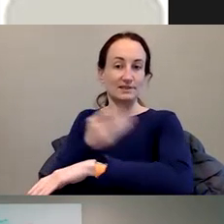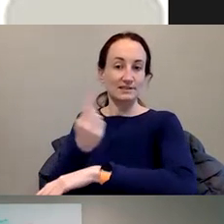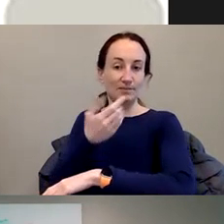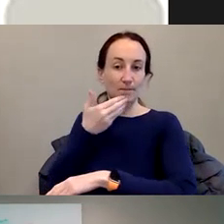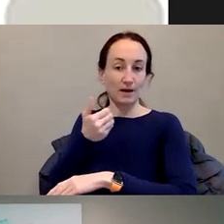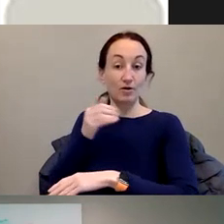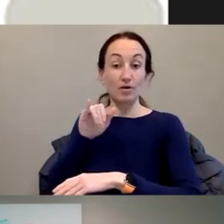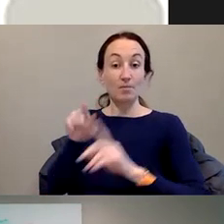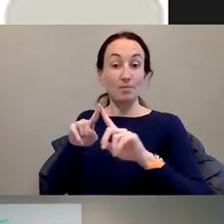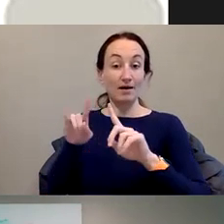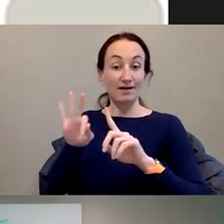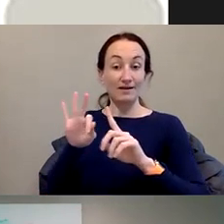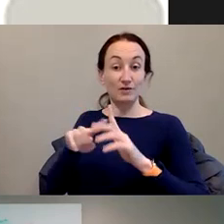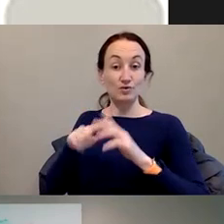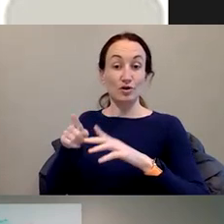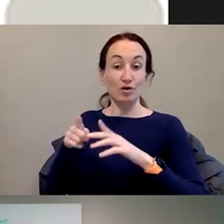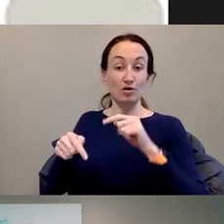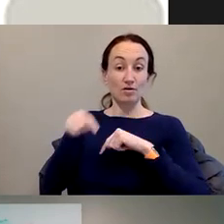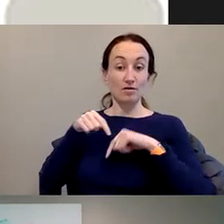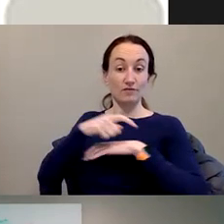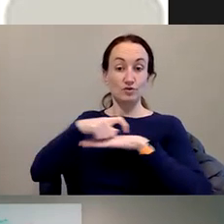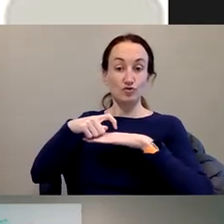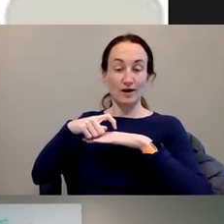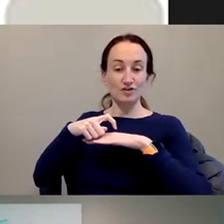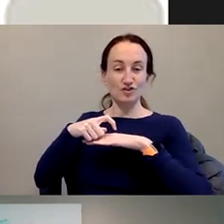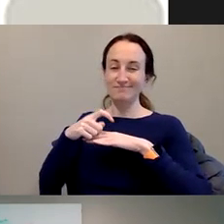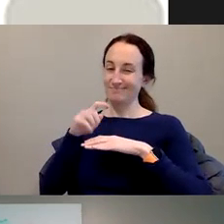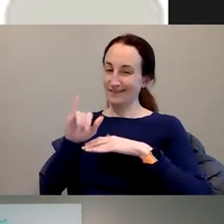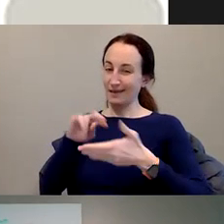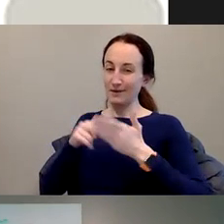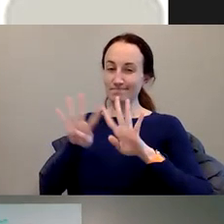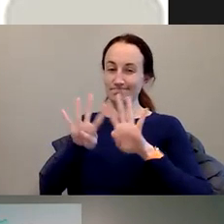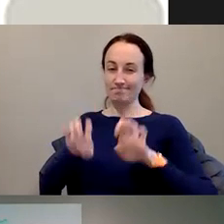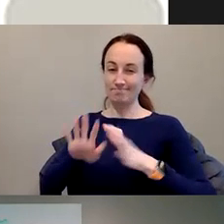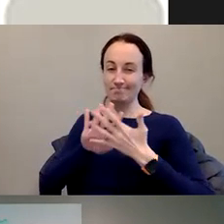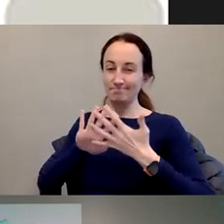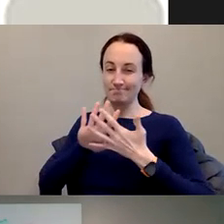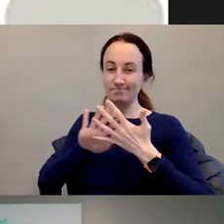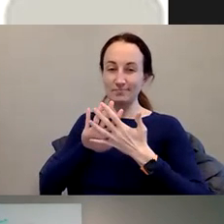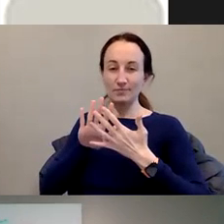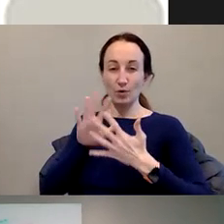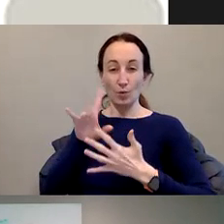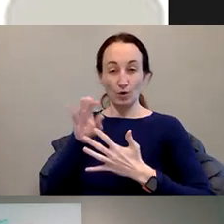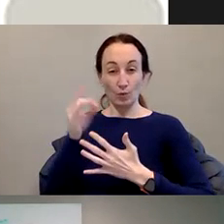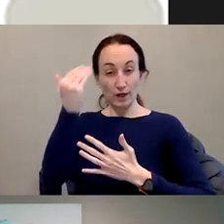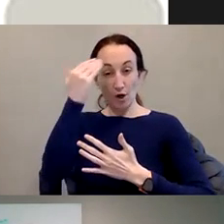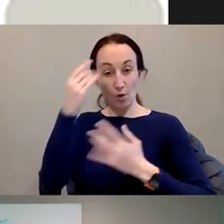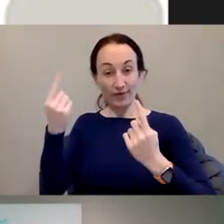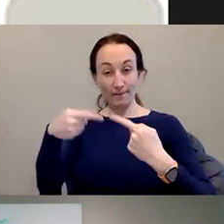like starting everything from scratch, it is unclear, right, whether you would know the epitope. And I